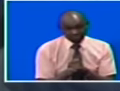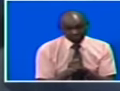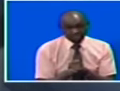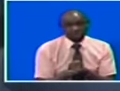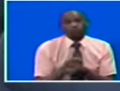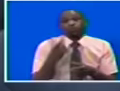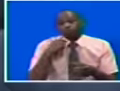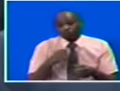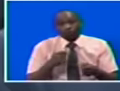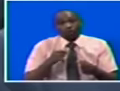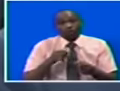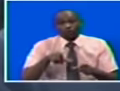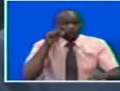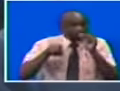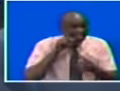kufanya